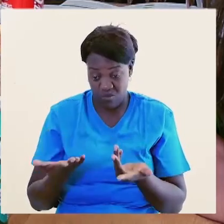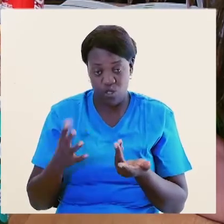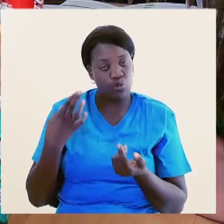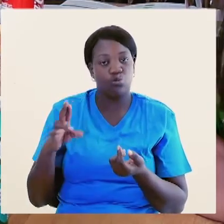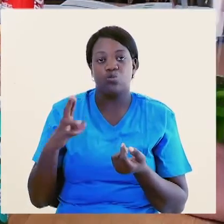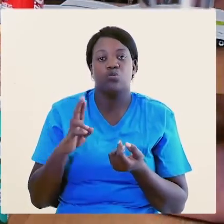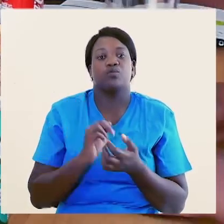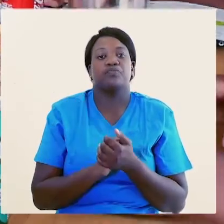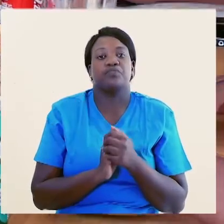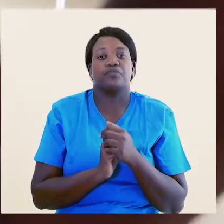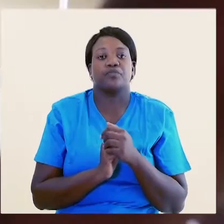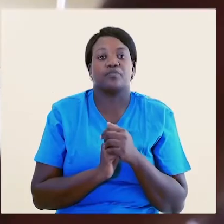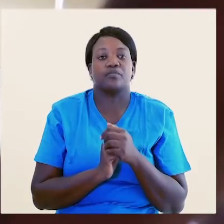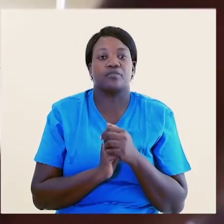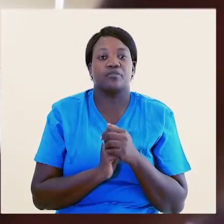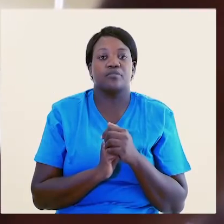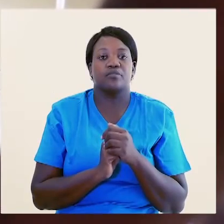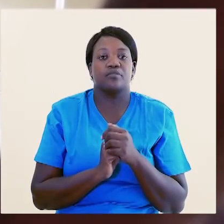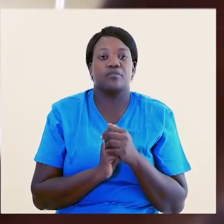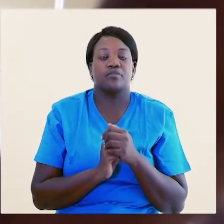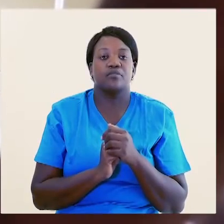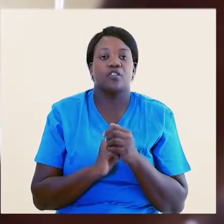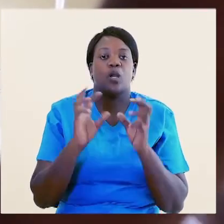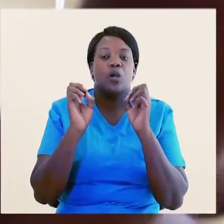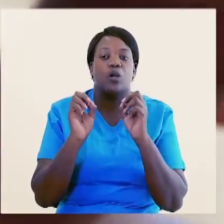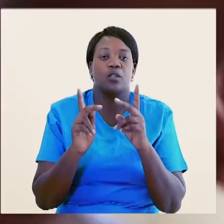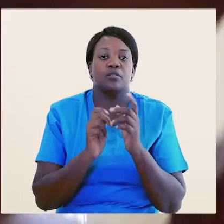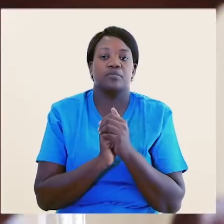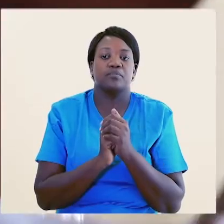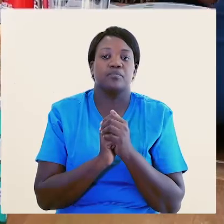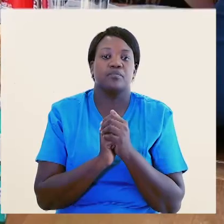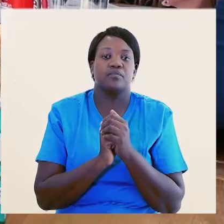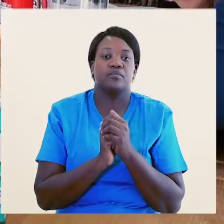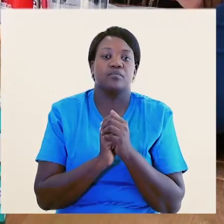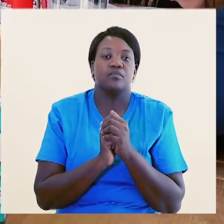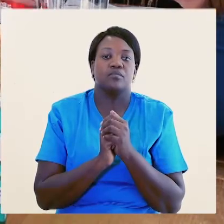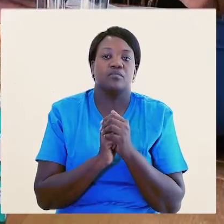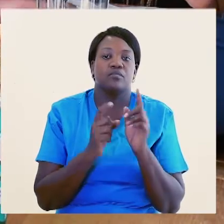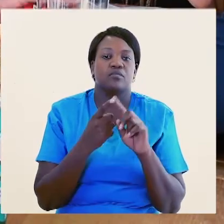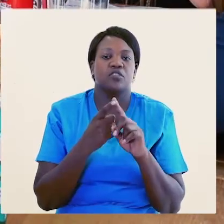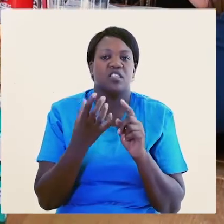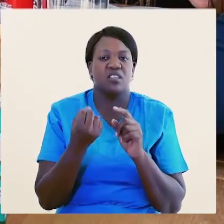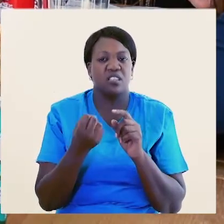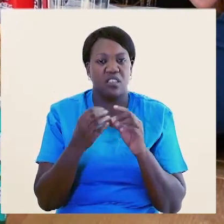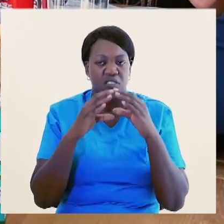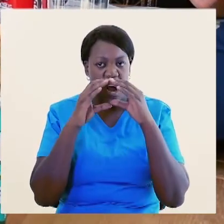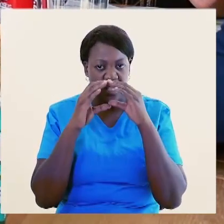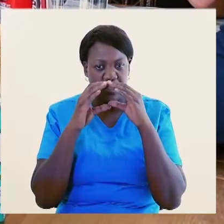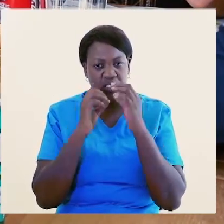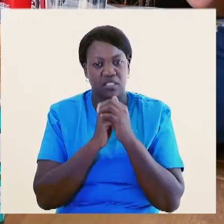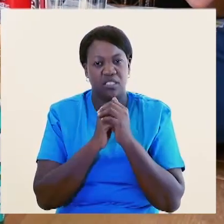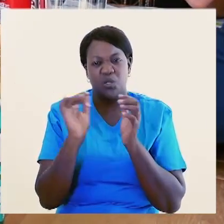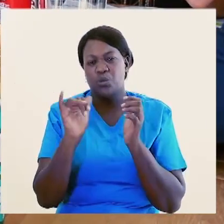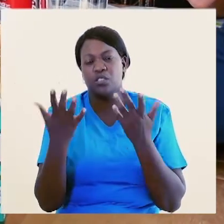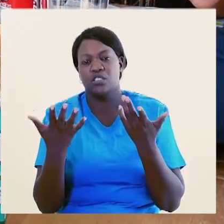okay. Yeah, so let's make it. Okay. Help it take something we can all eat from. Yeah. I'll take a sandwich.